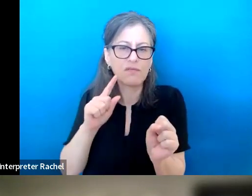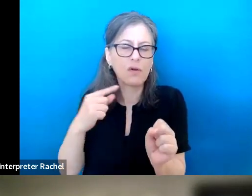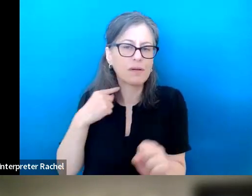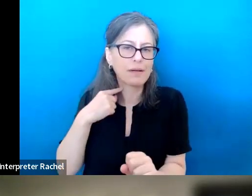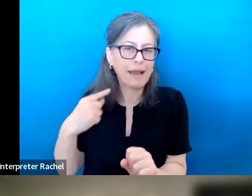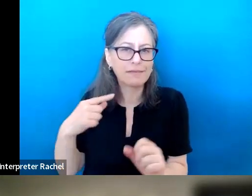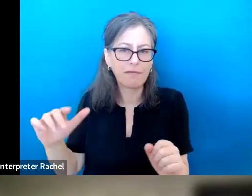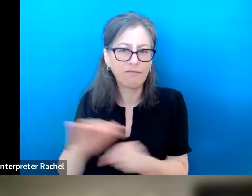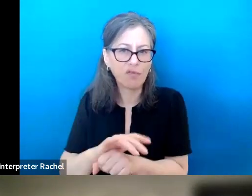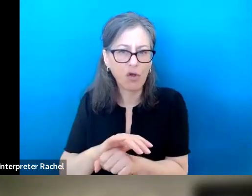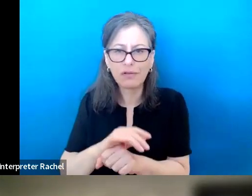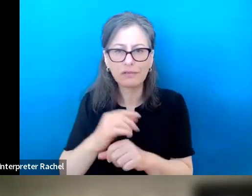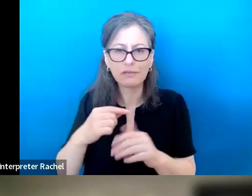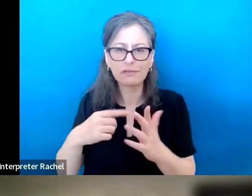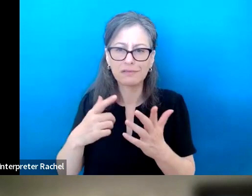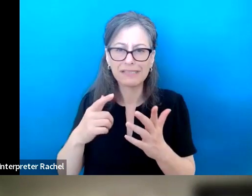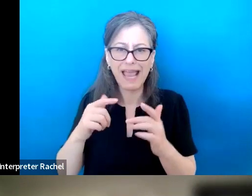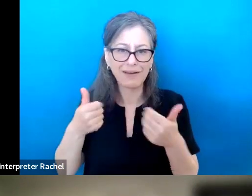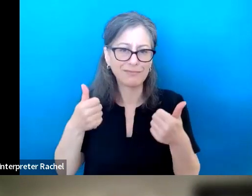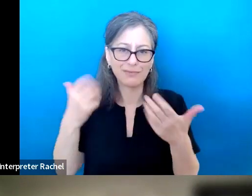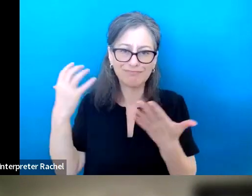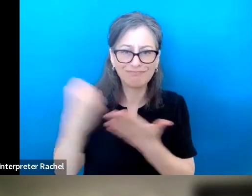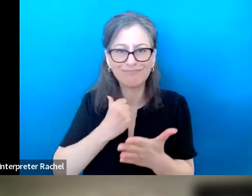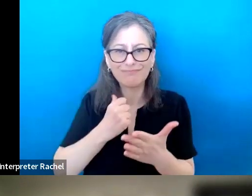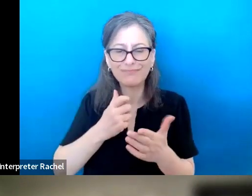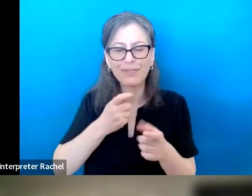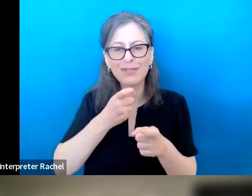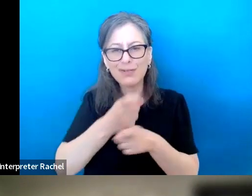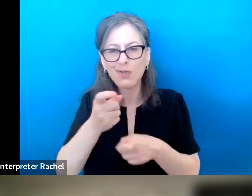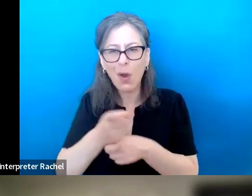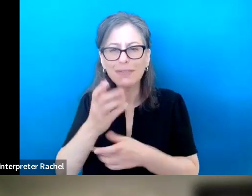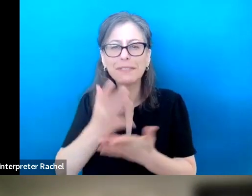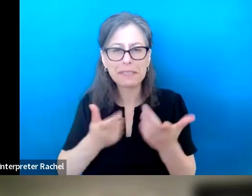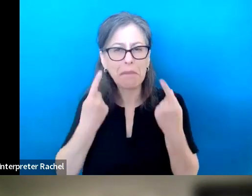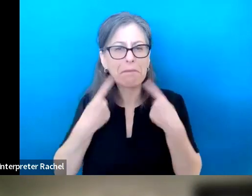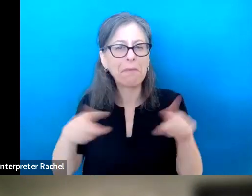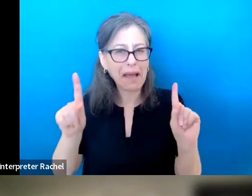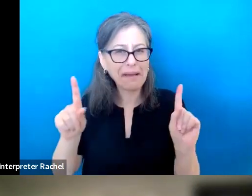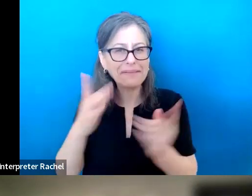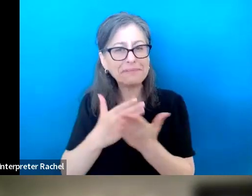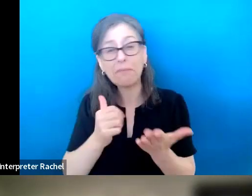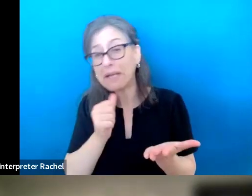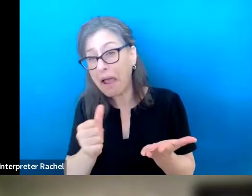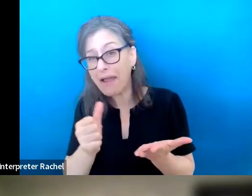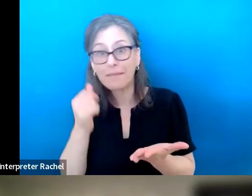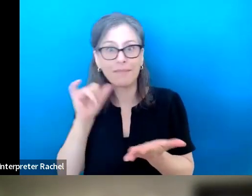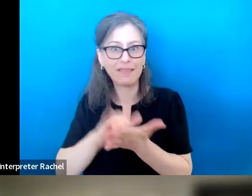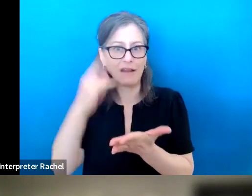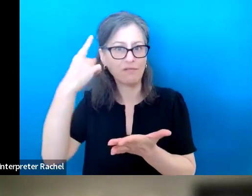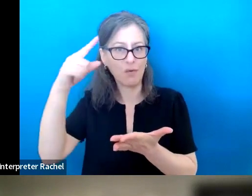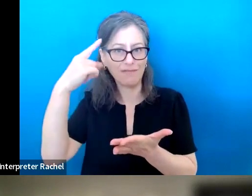and everybody went for all the jokes. Some of them landed, some of them didn't, and that's what it's there for. That's what those